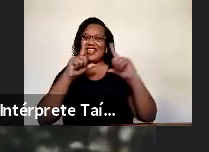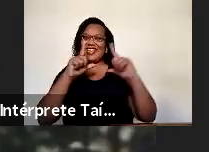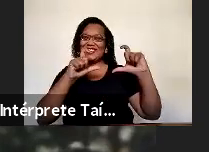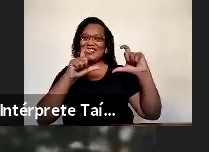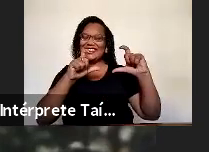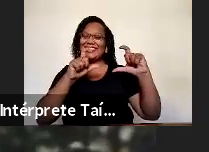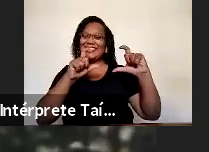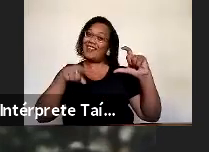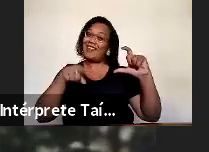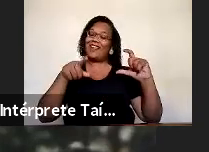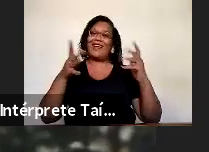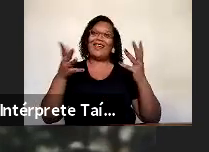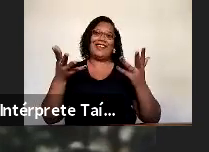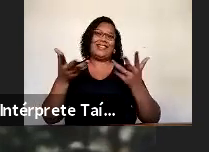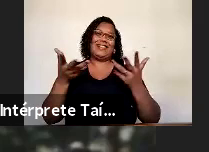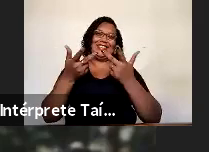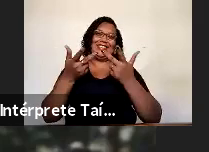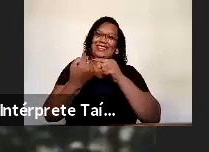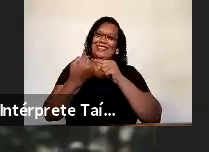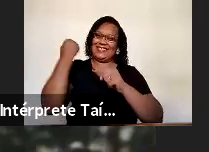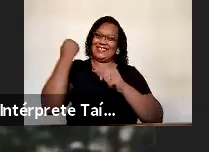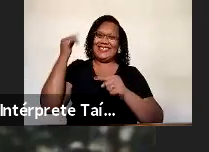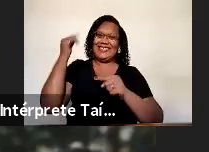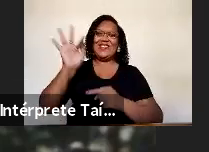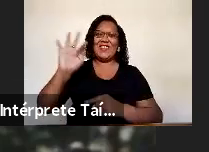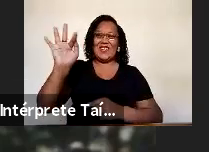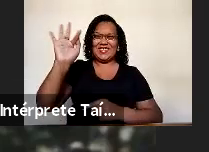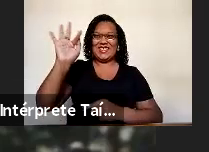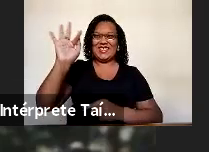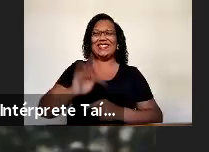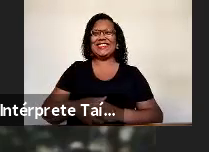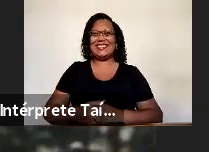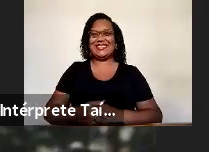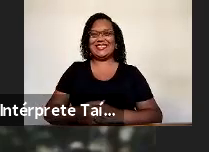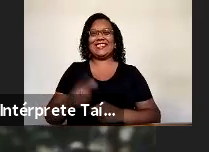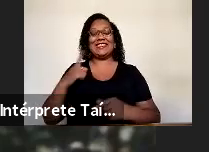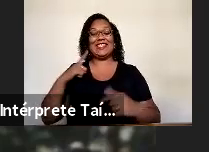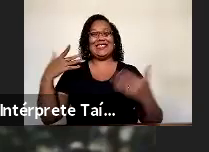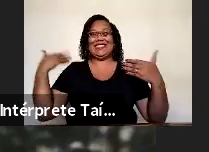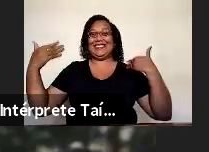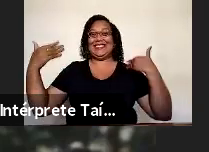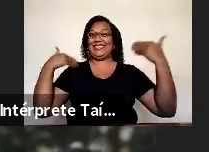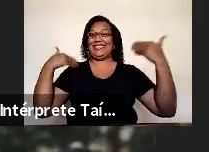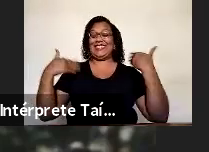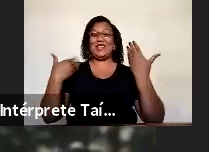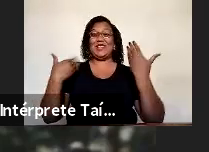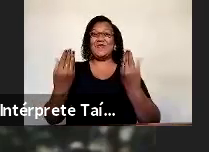blast. We had lots of fun, and we had, well, let's call them